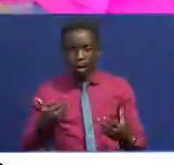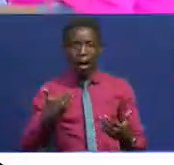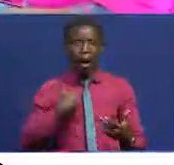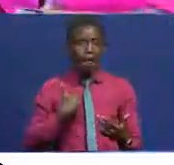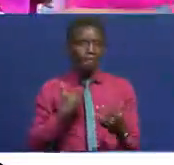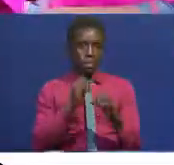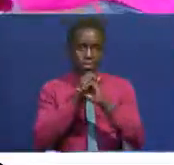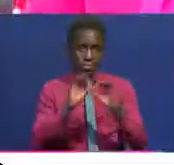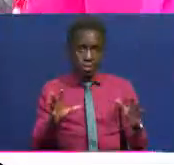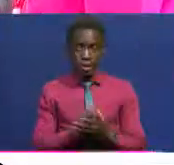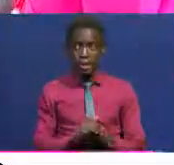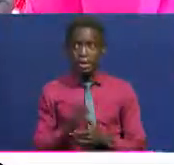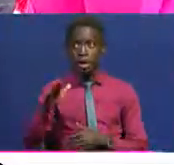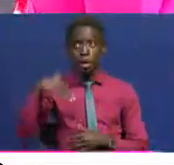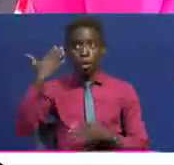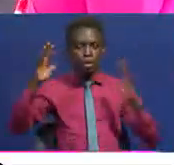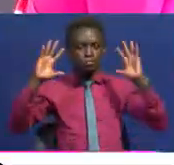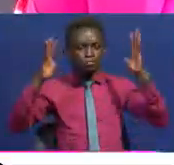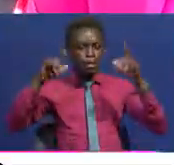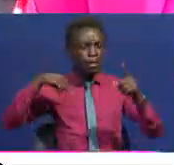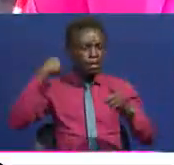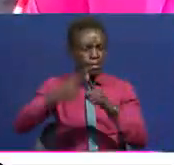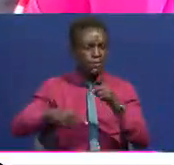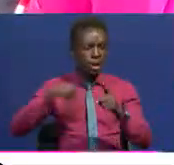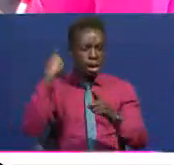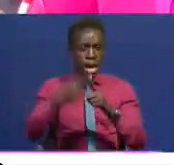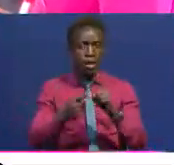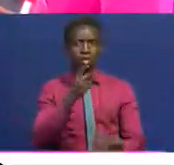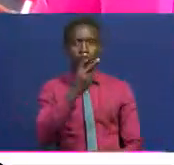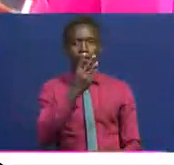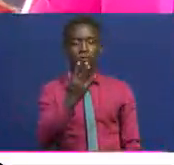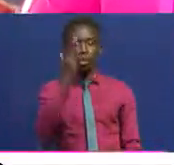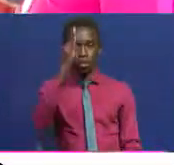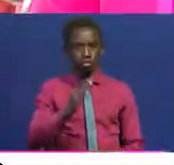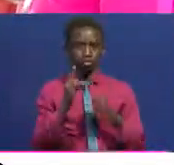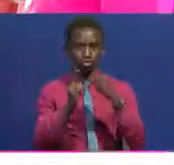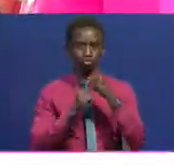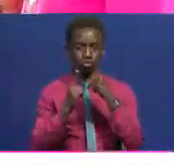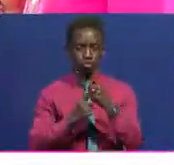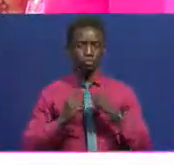is marked annually on 24th of June. Kamchemenza for Prime Edition.